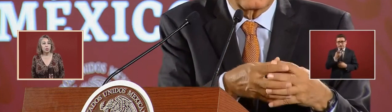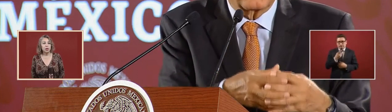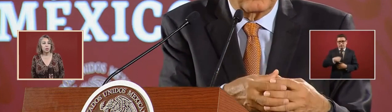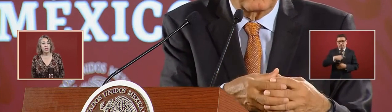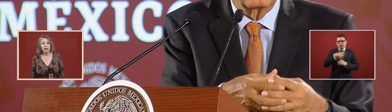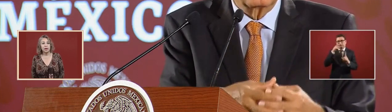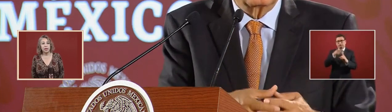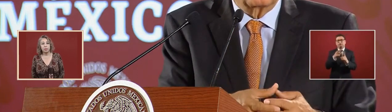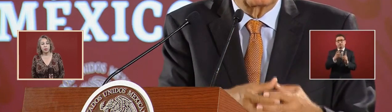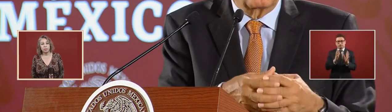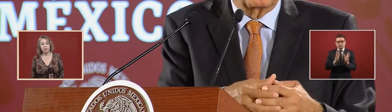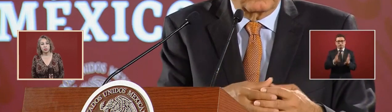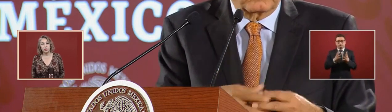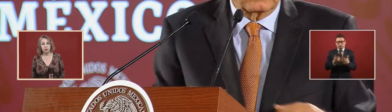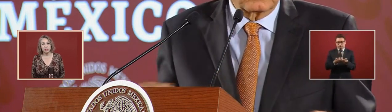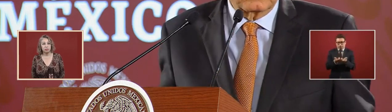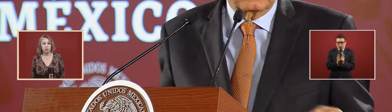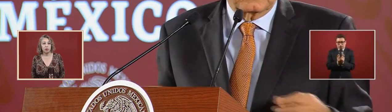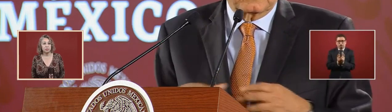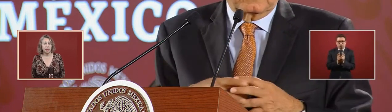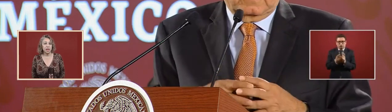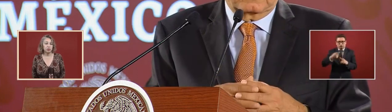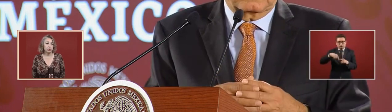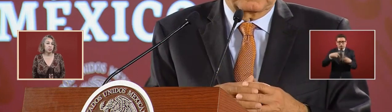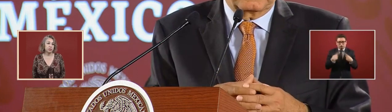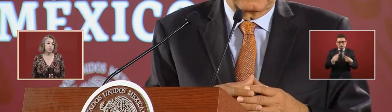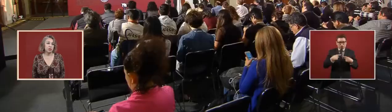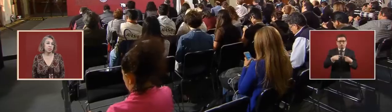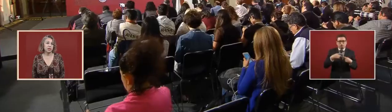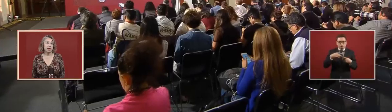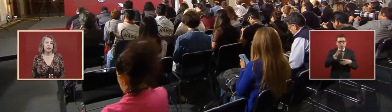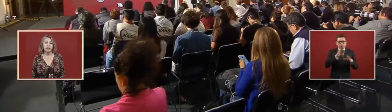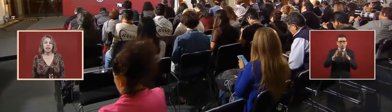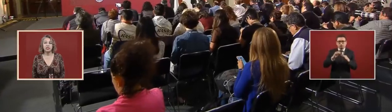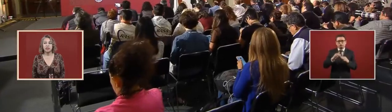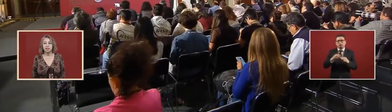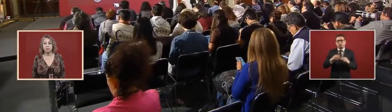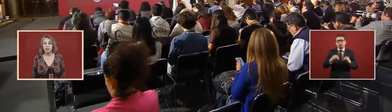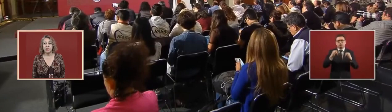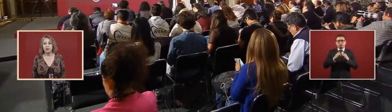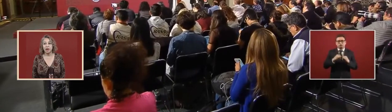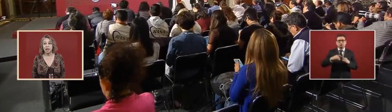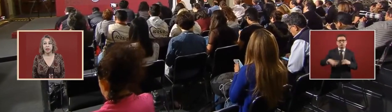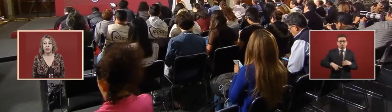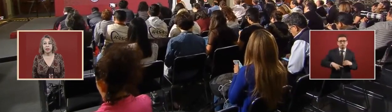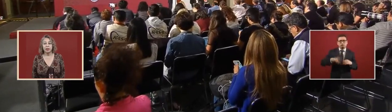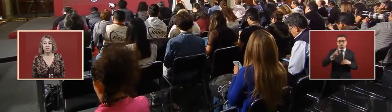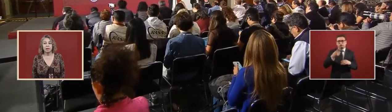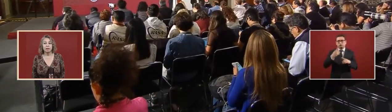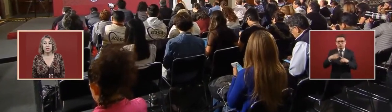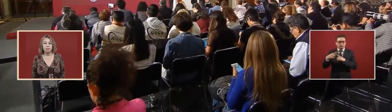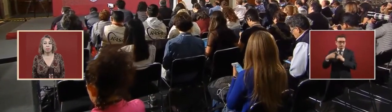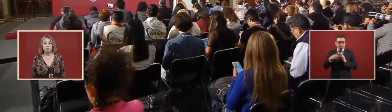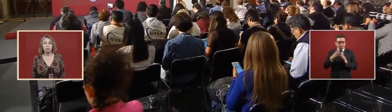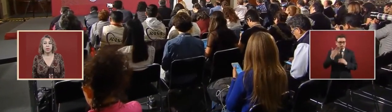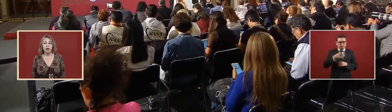propósito. And we're working on that purpose, which was formed, a group was formed, interdisciplinary,